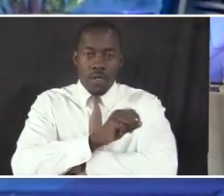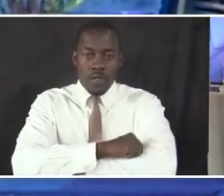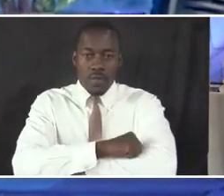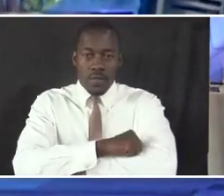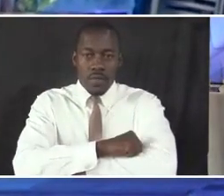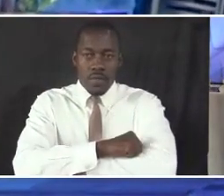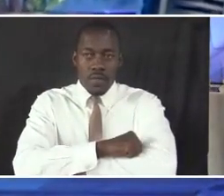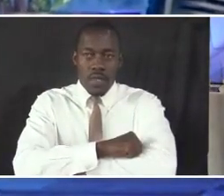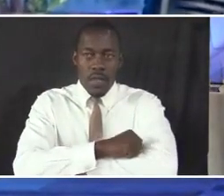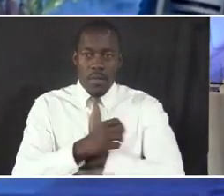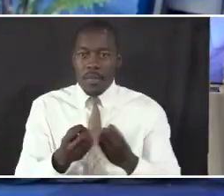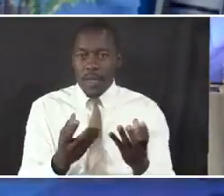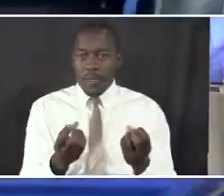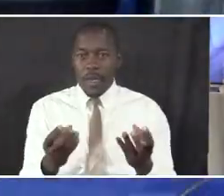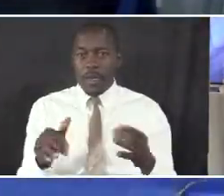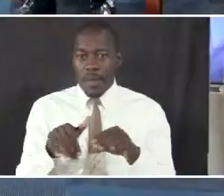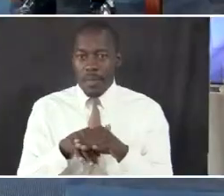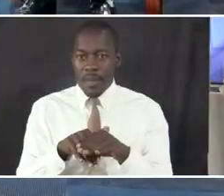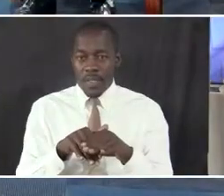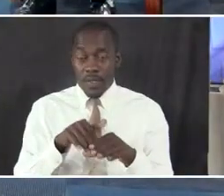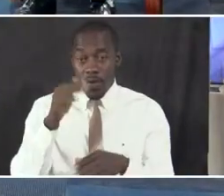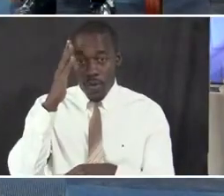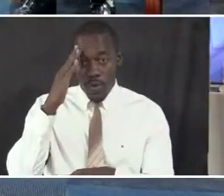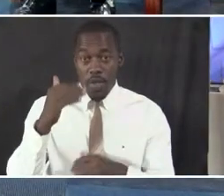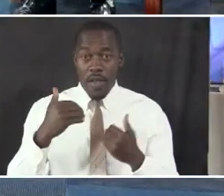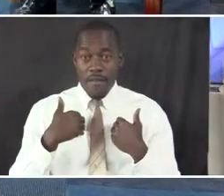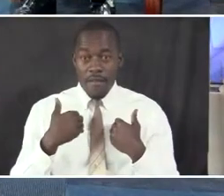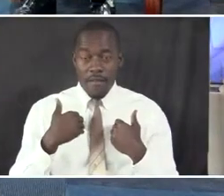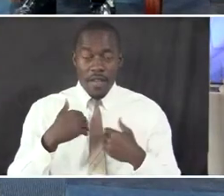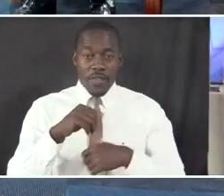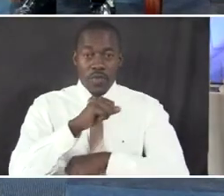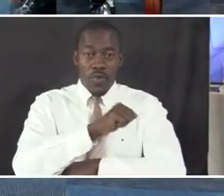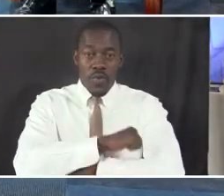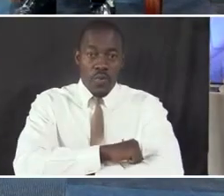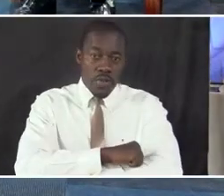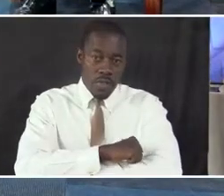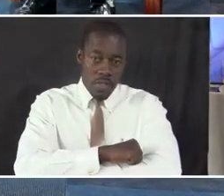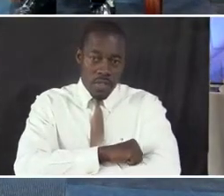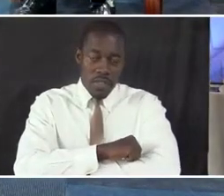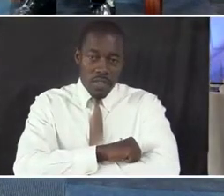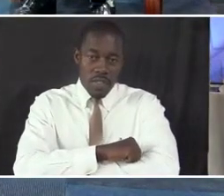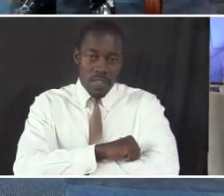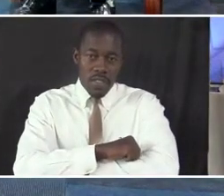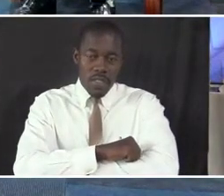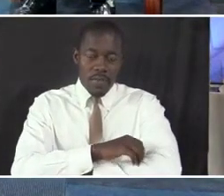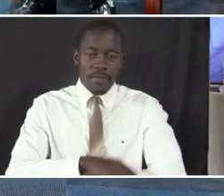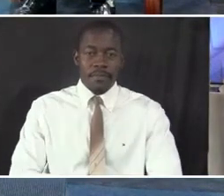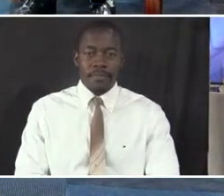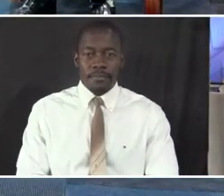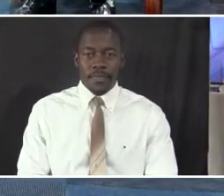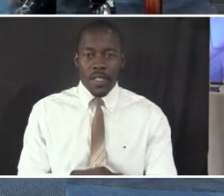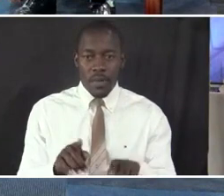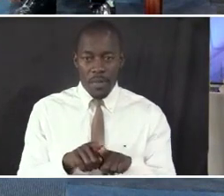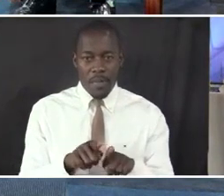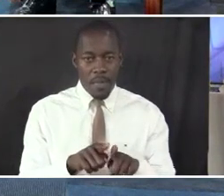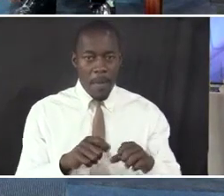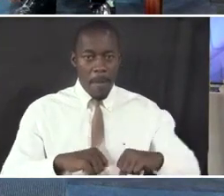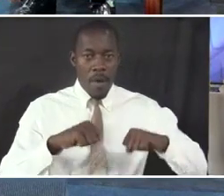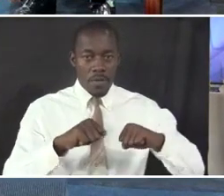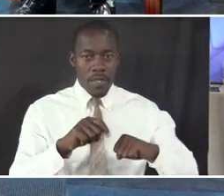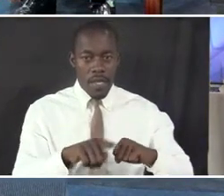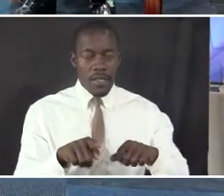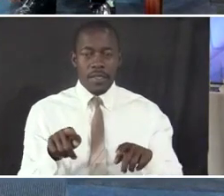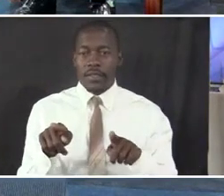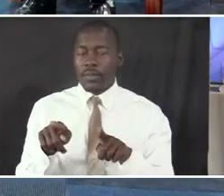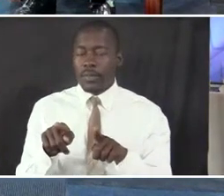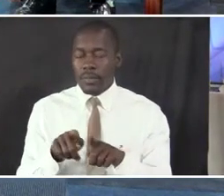know some of us know that we have a school in Saikeri. I'm the board of management chair. I am also